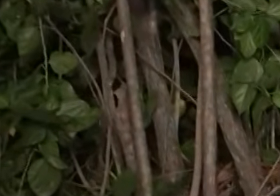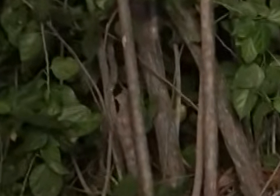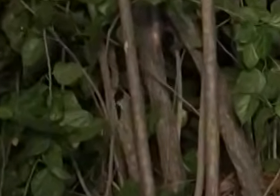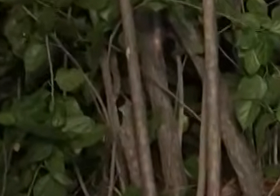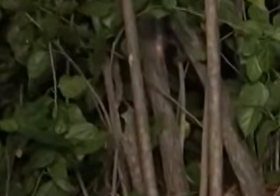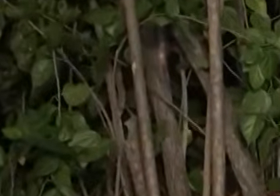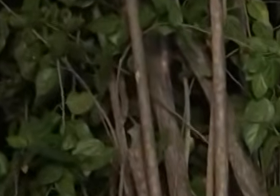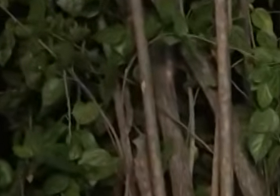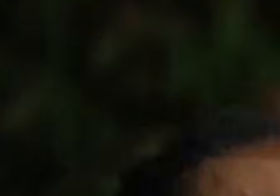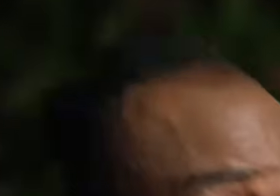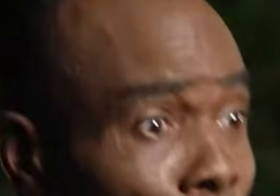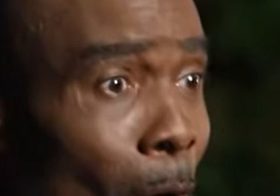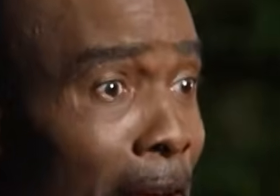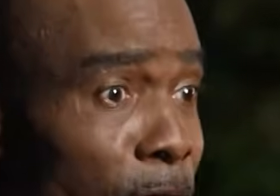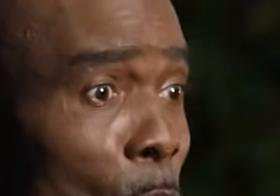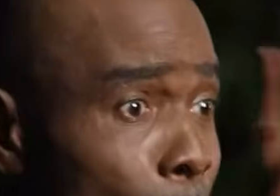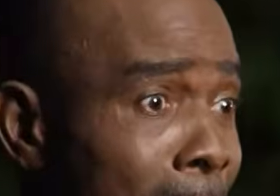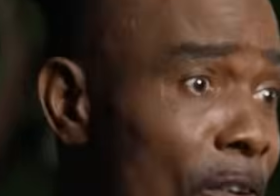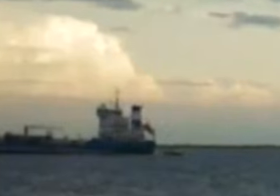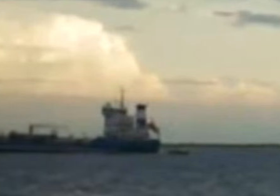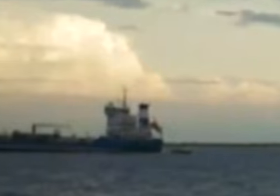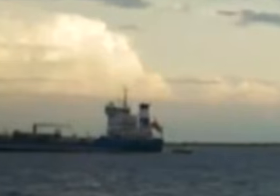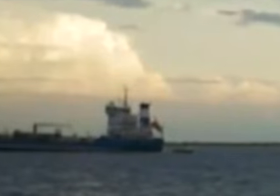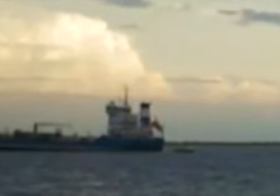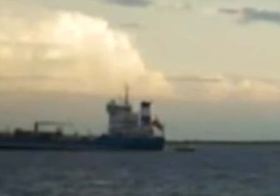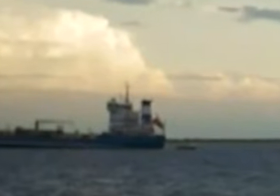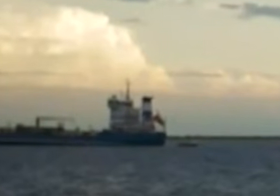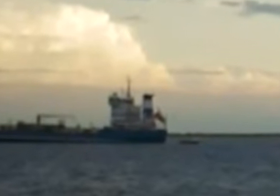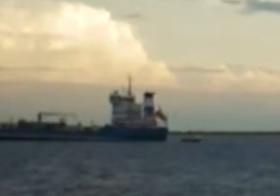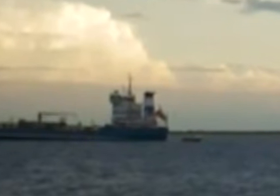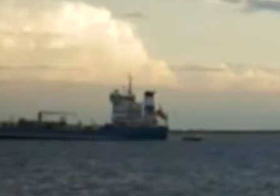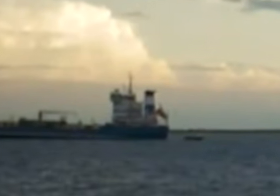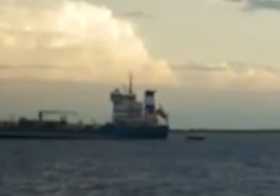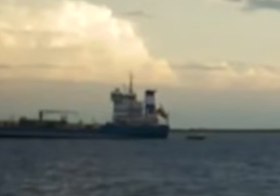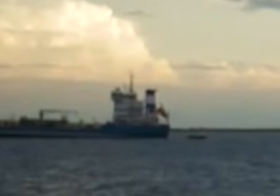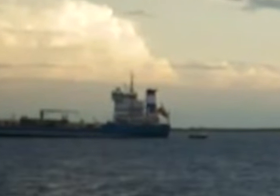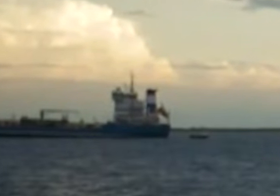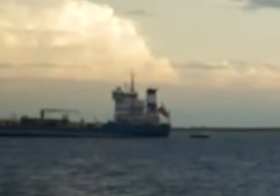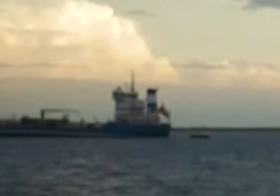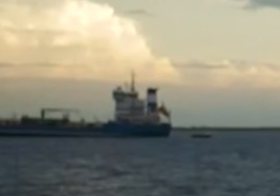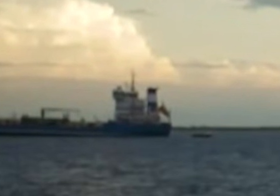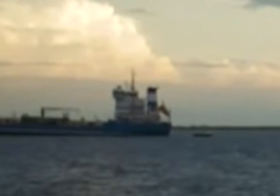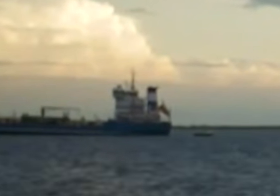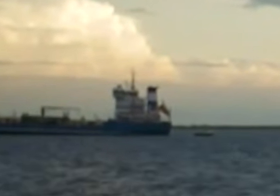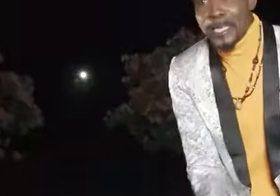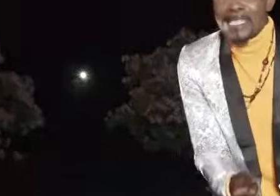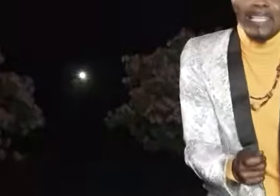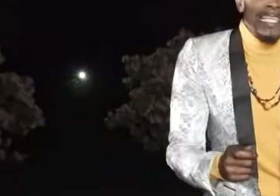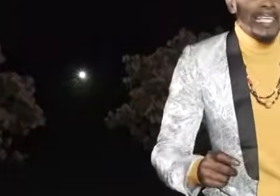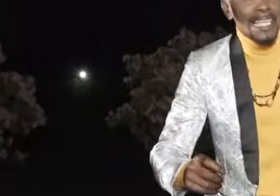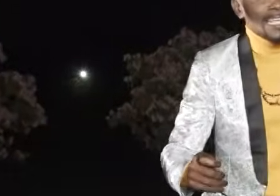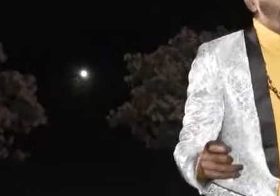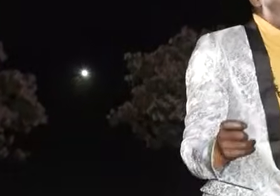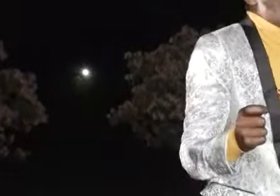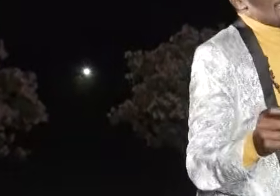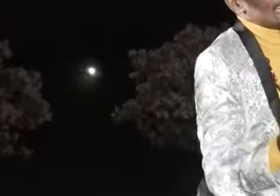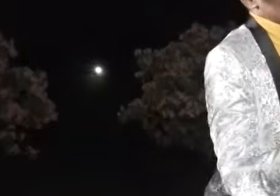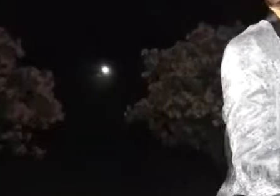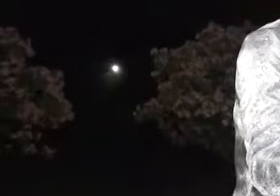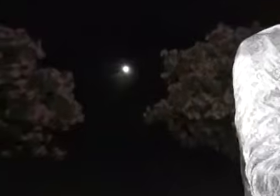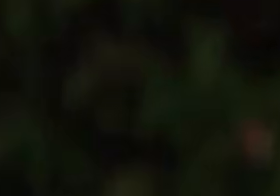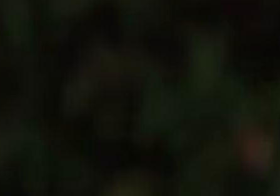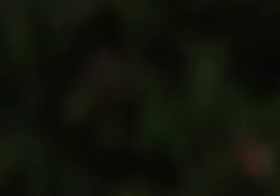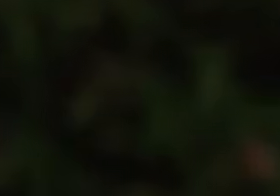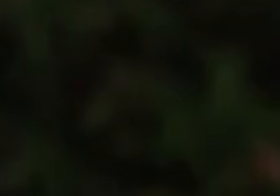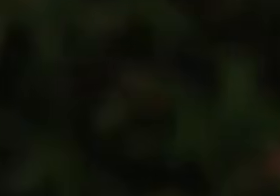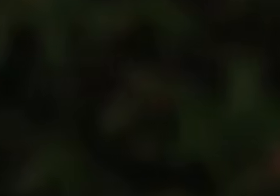me, girl. So if you ever cheat on me, you have to give me back me teeth.